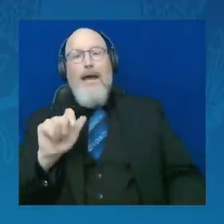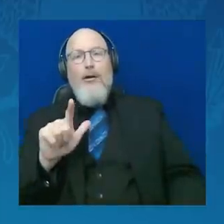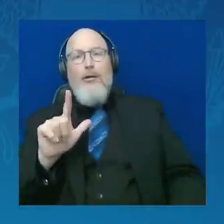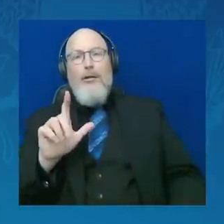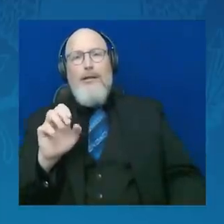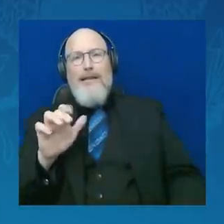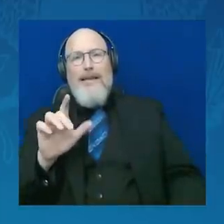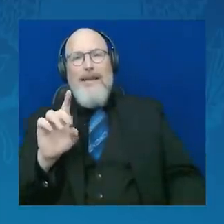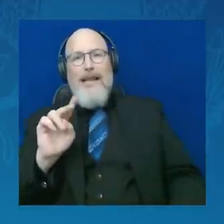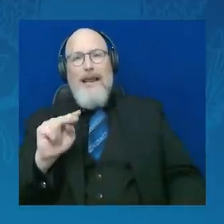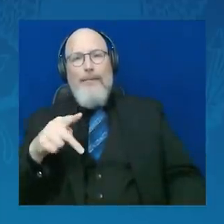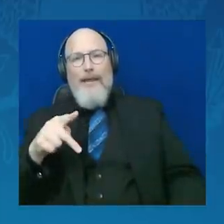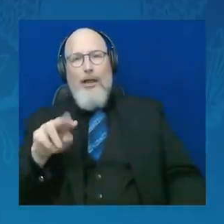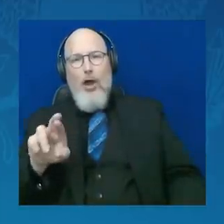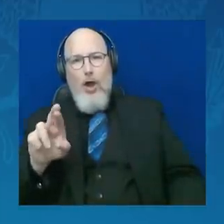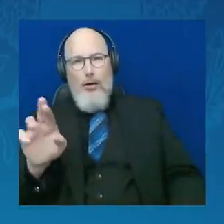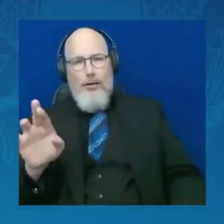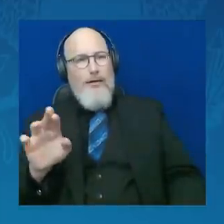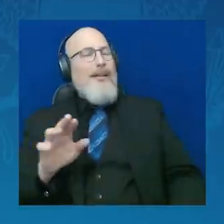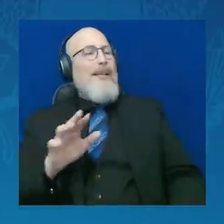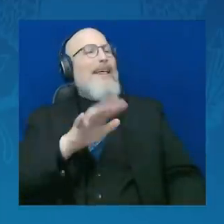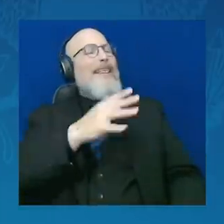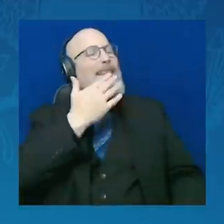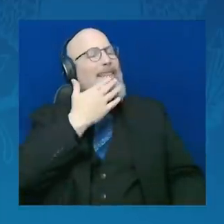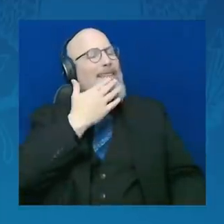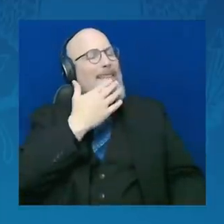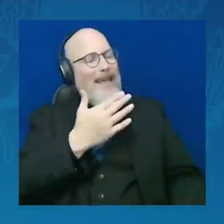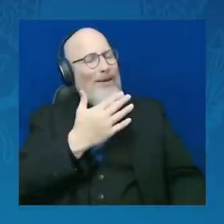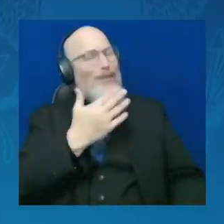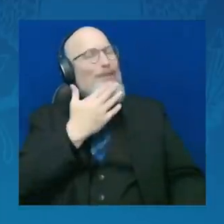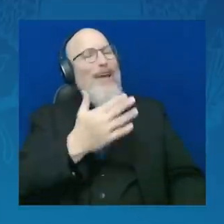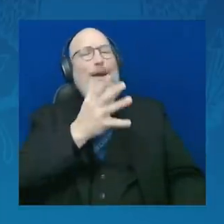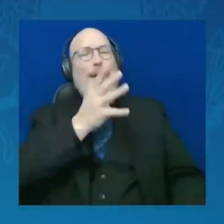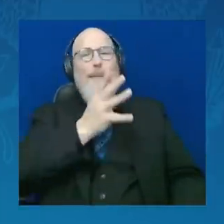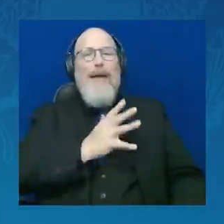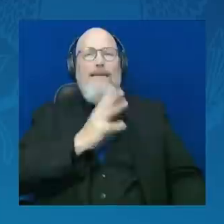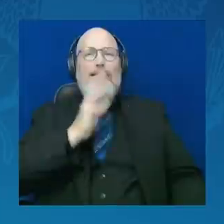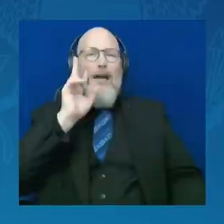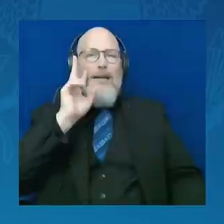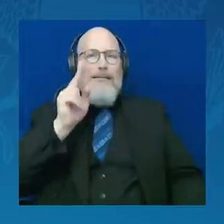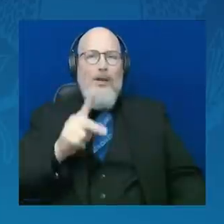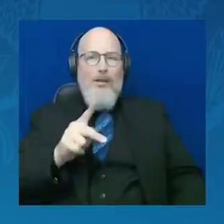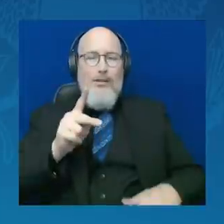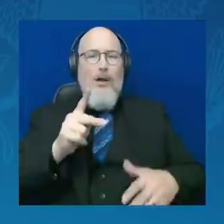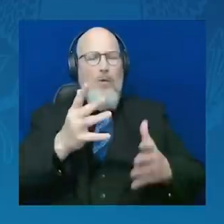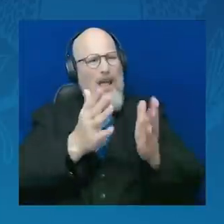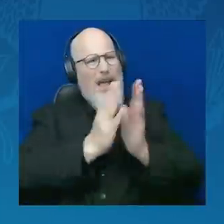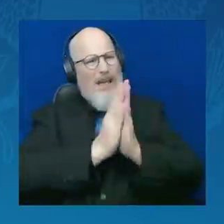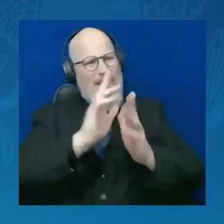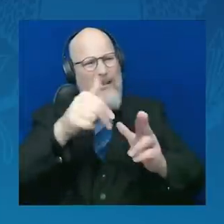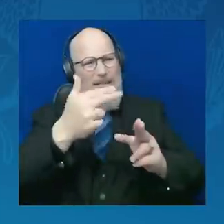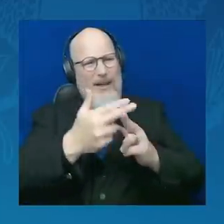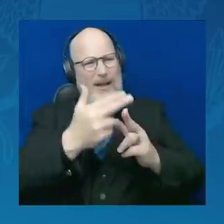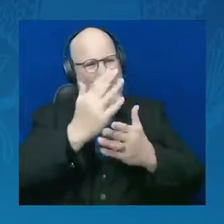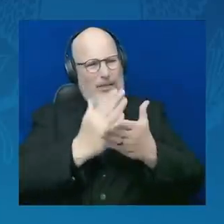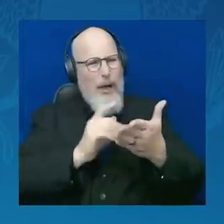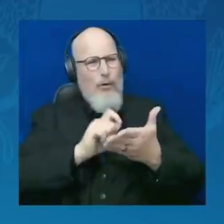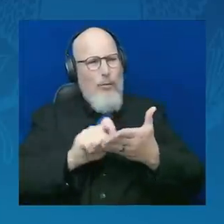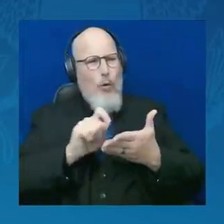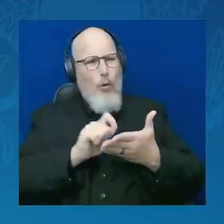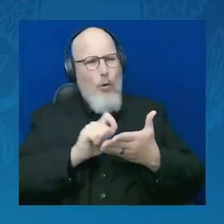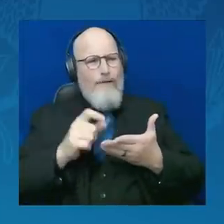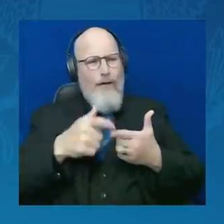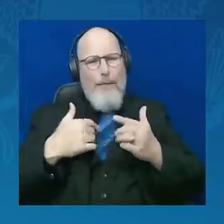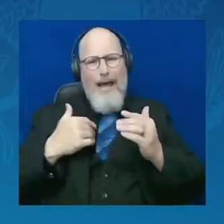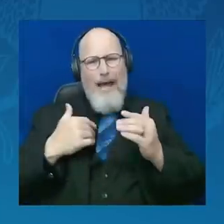Thank you. Thank you, Madam Vice President. I wanted to ask you about some reporting that my colleague here in Poland noticed. He recently spoke with the